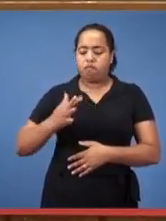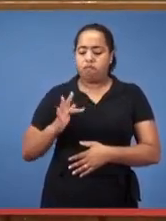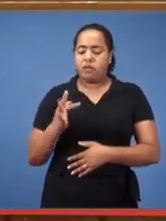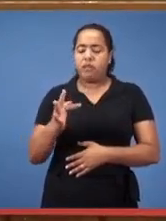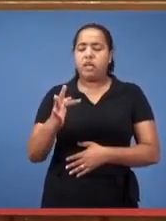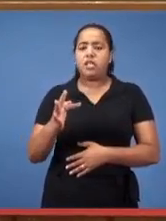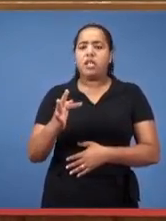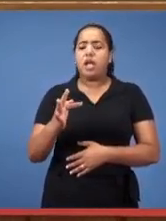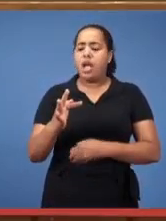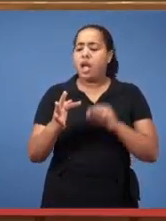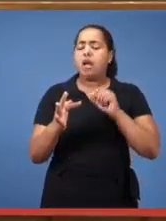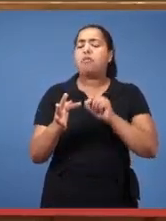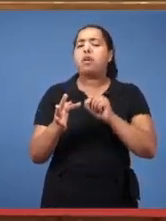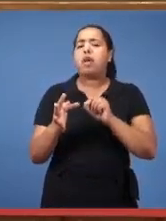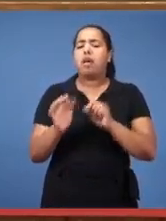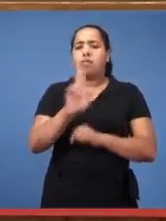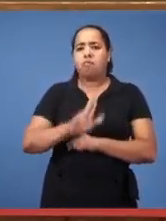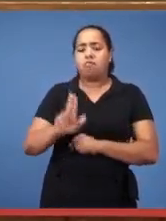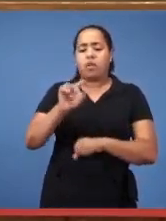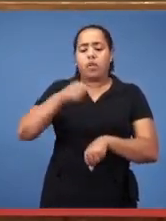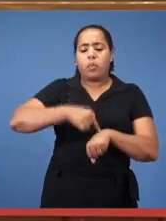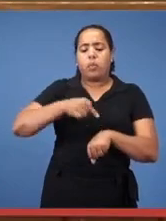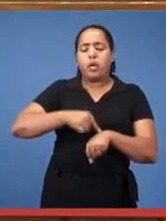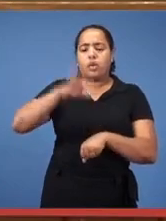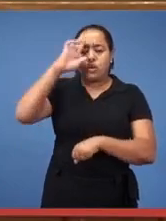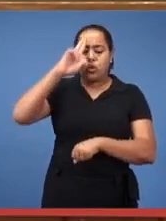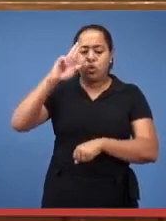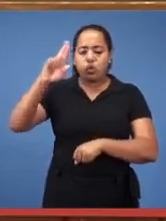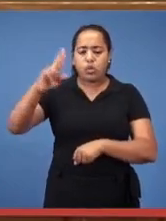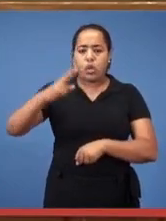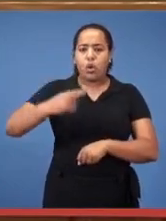present, because He's seeing everything.